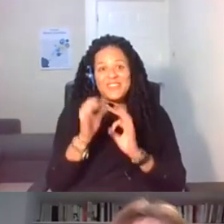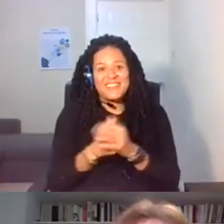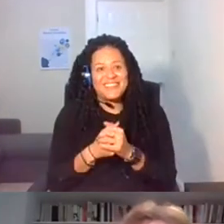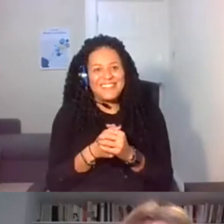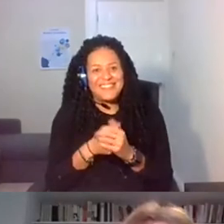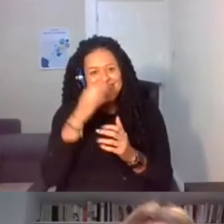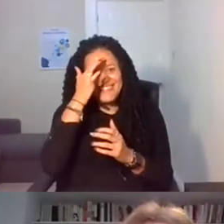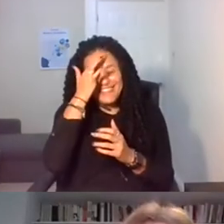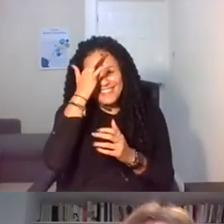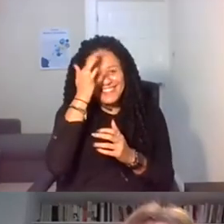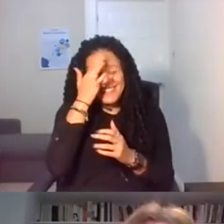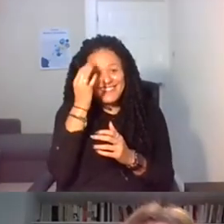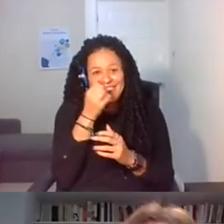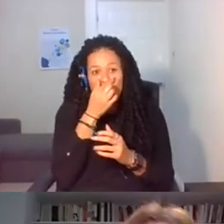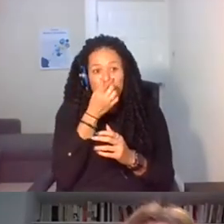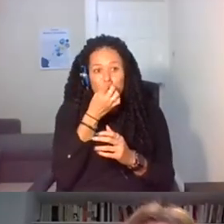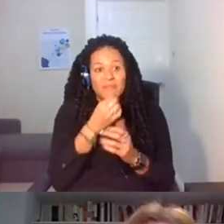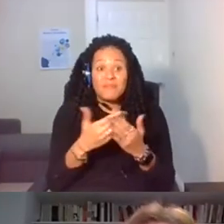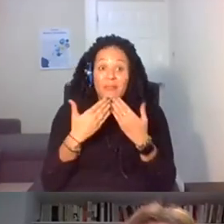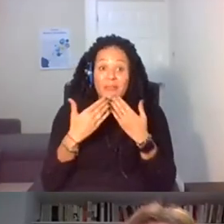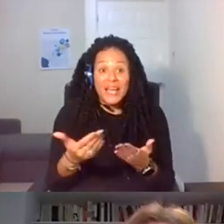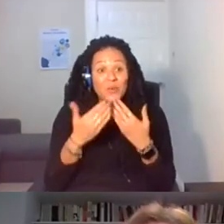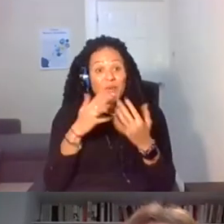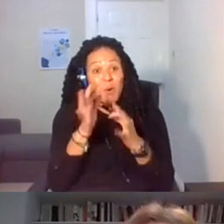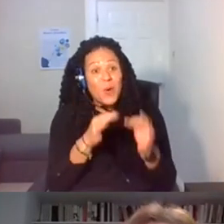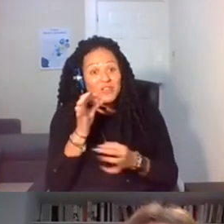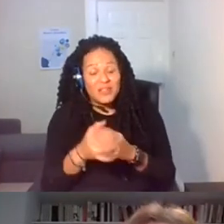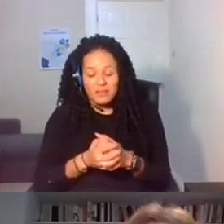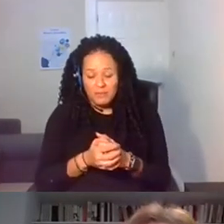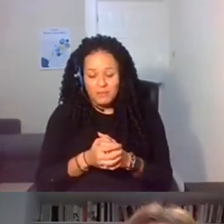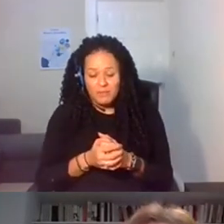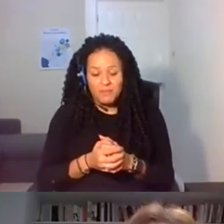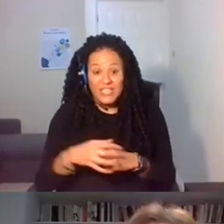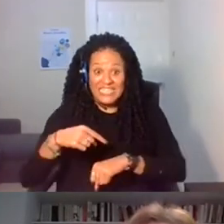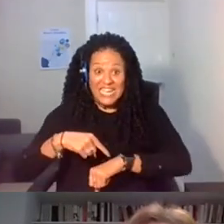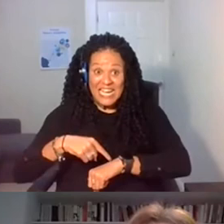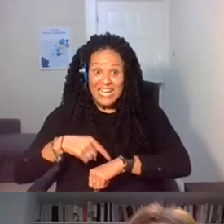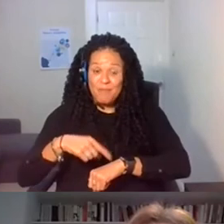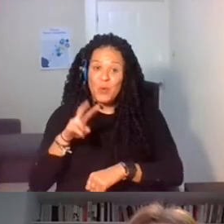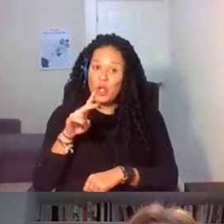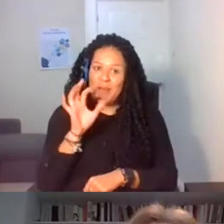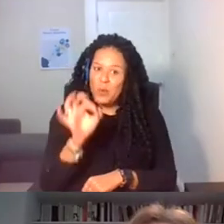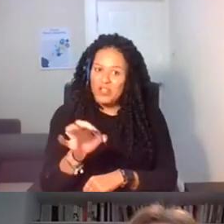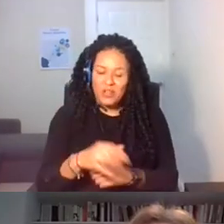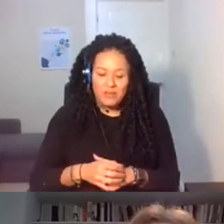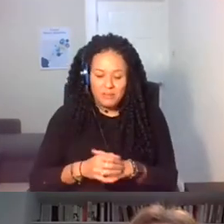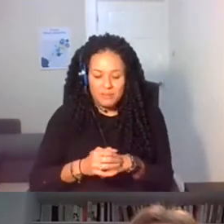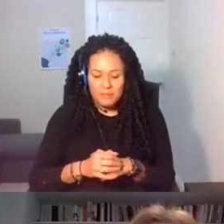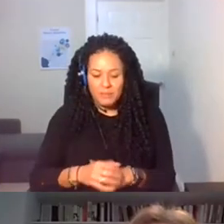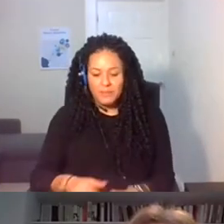Let's go for those. Thanks for everyone for sending them in. So I'm conscious of time, so I'll only get through a couple.